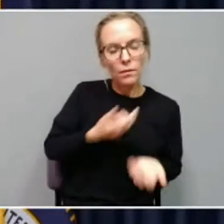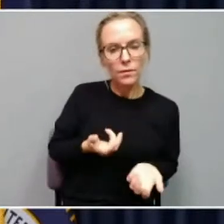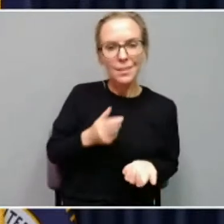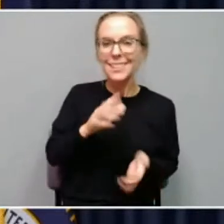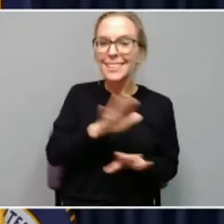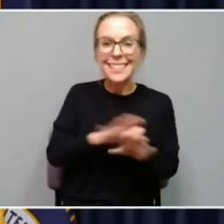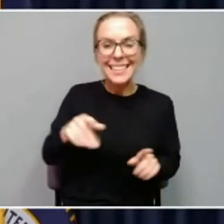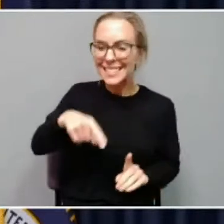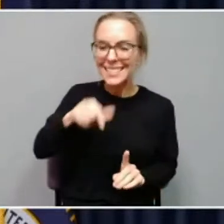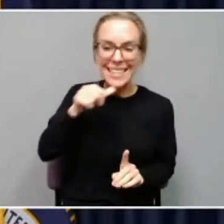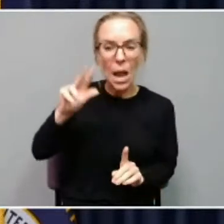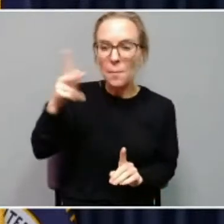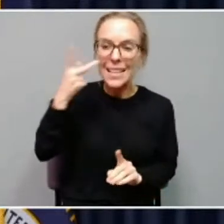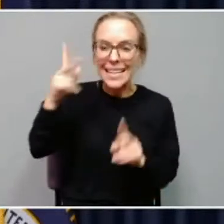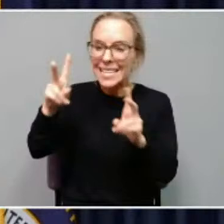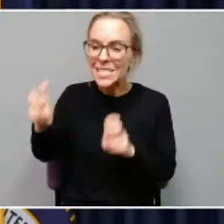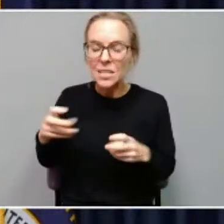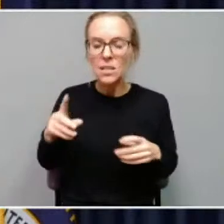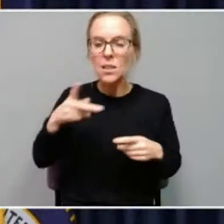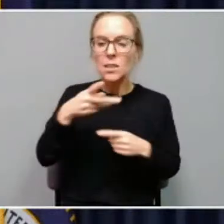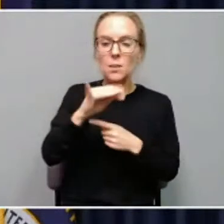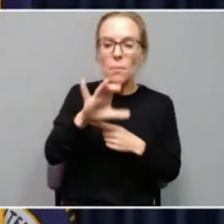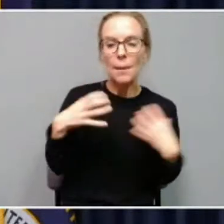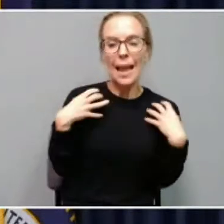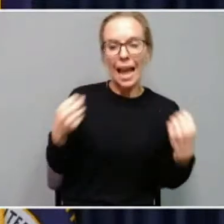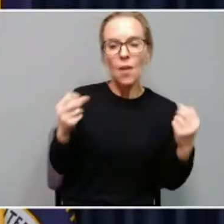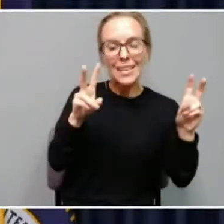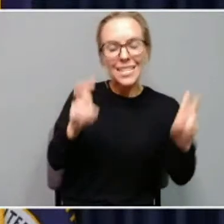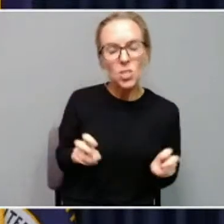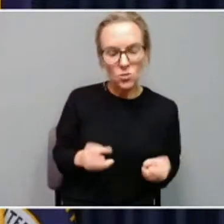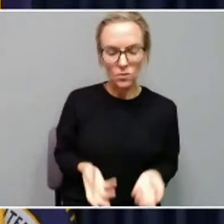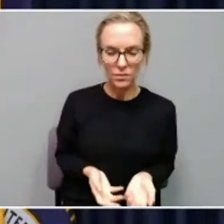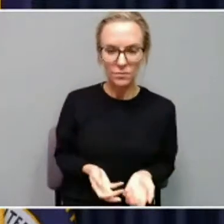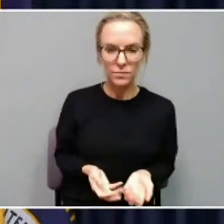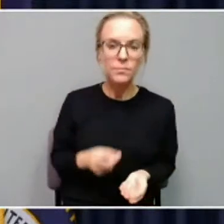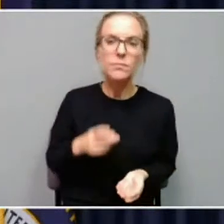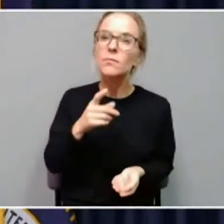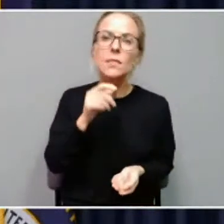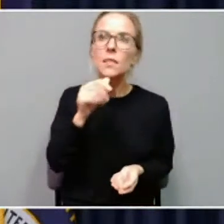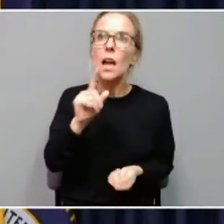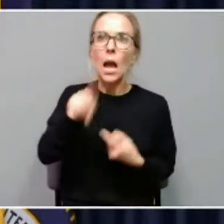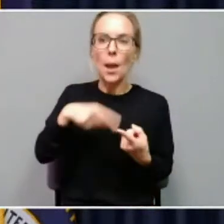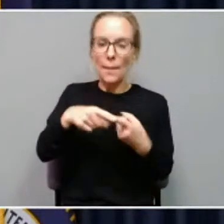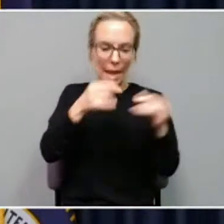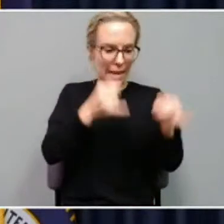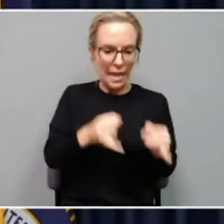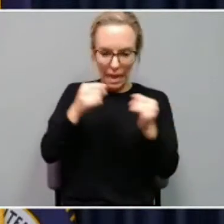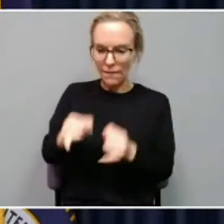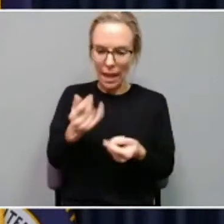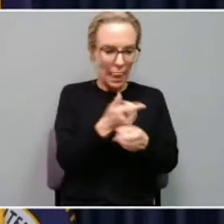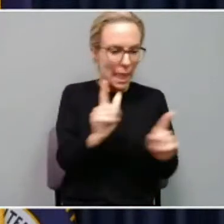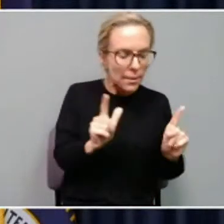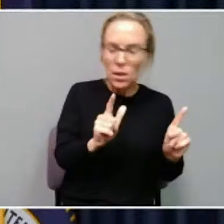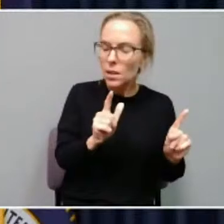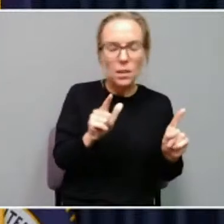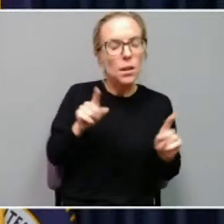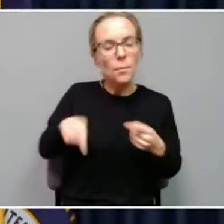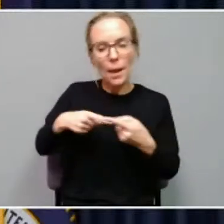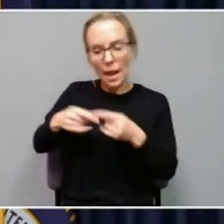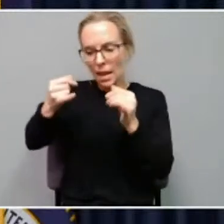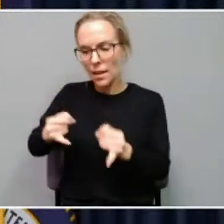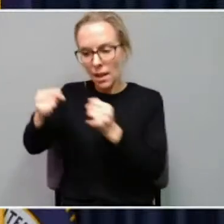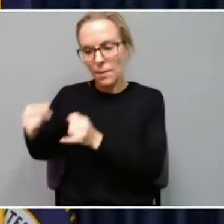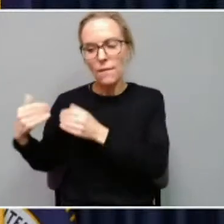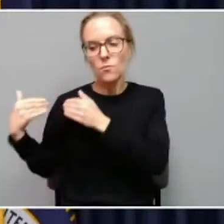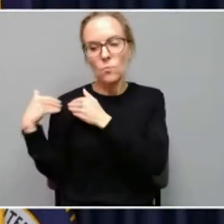issue. It's a public health issue. It's not about individual liberty. It's about individual